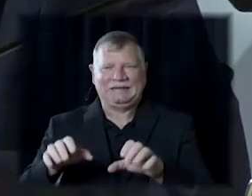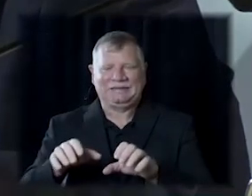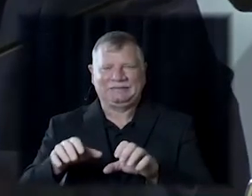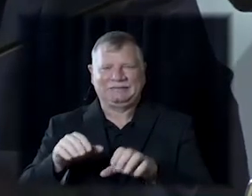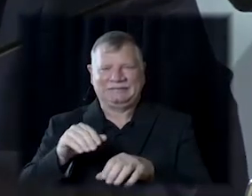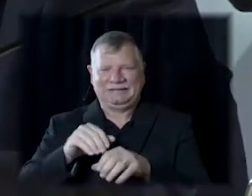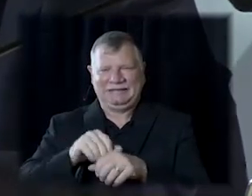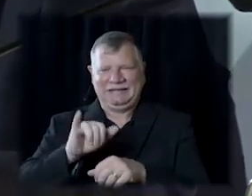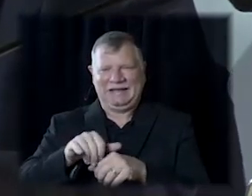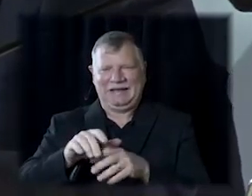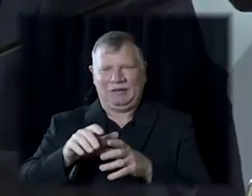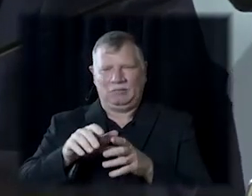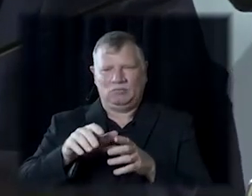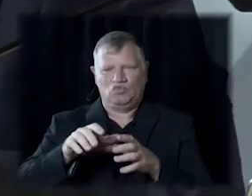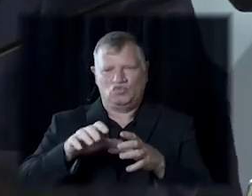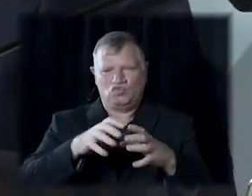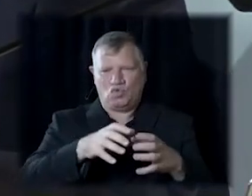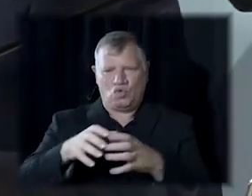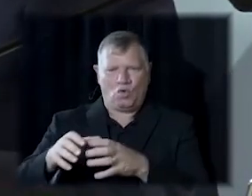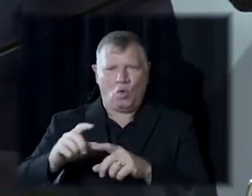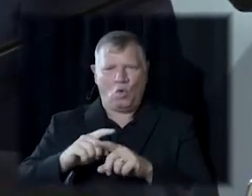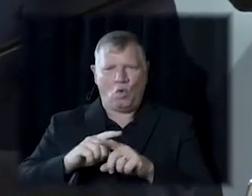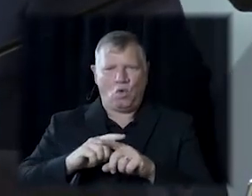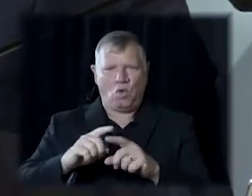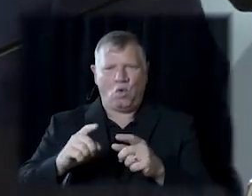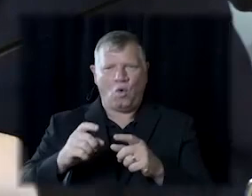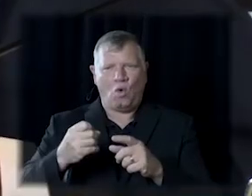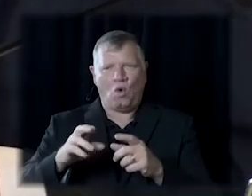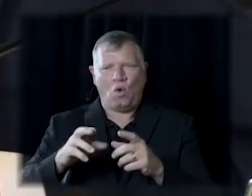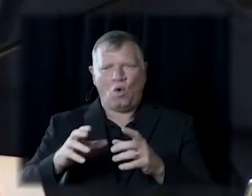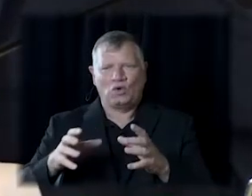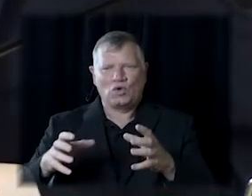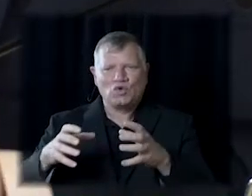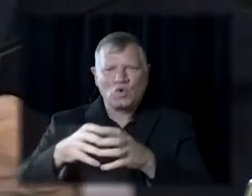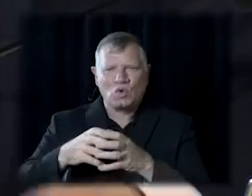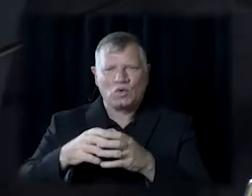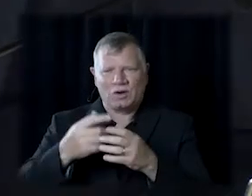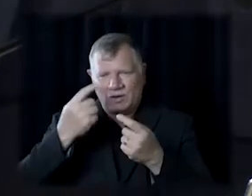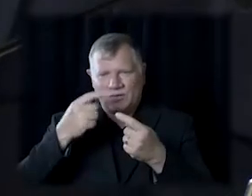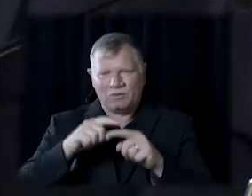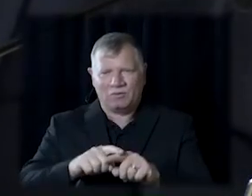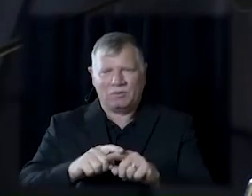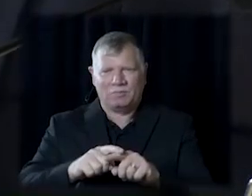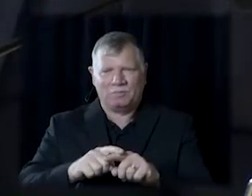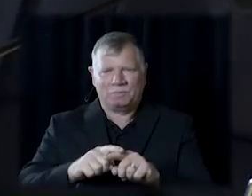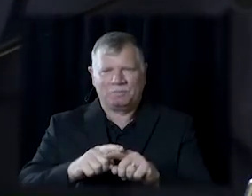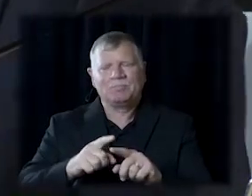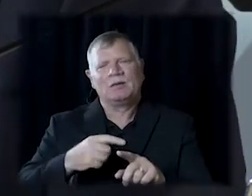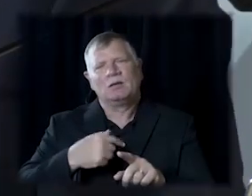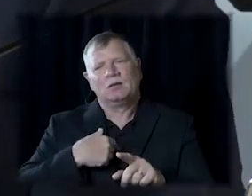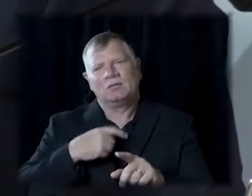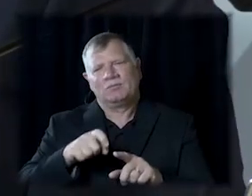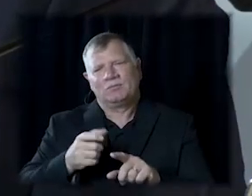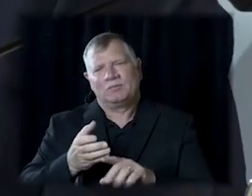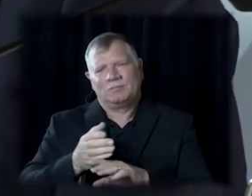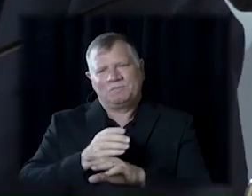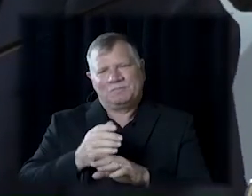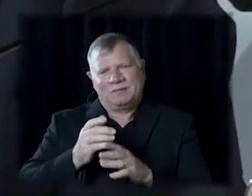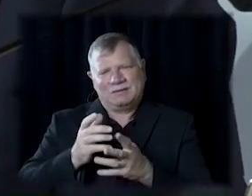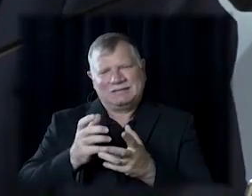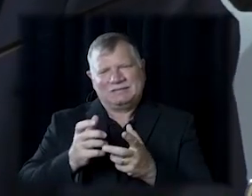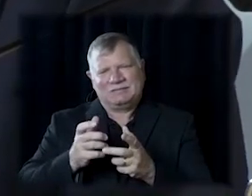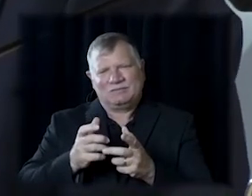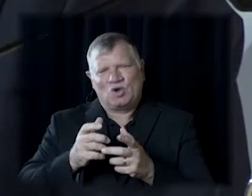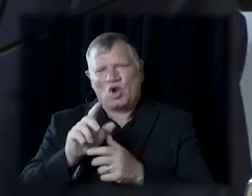various parties or get tolling agreements. And just for a moment, I think it's appropriate to express